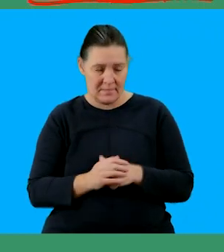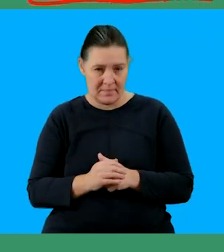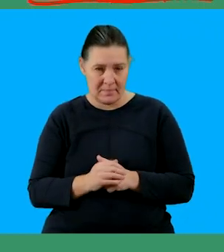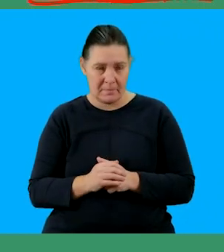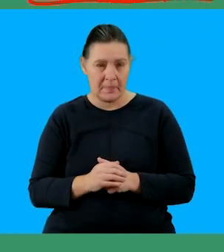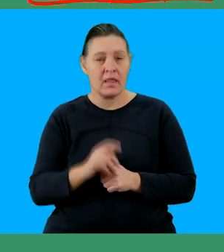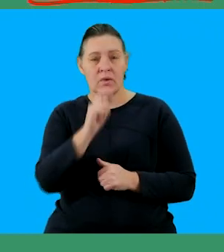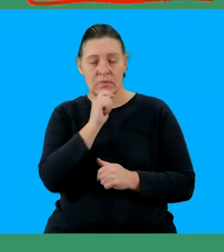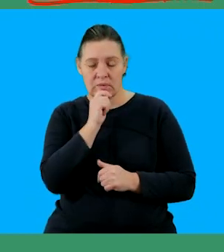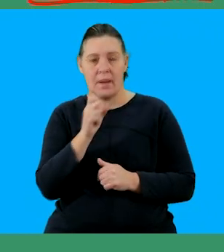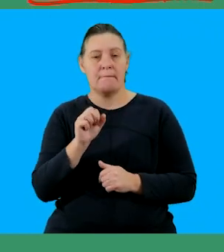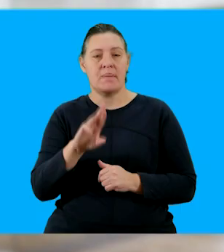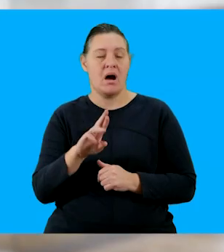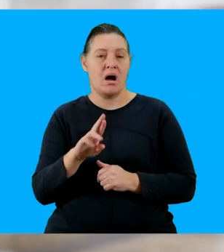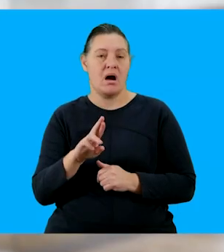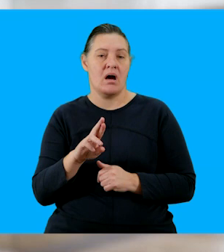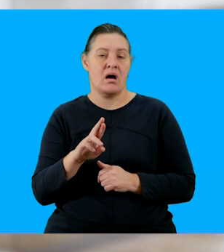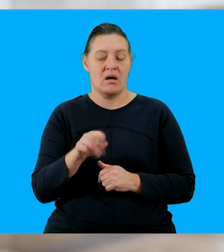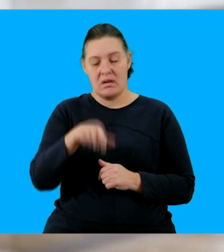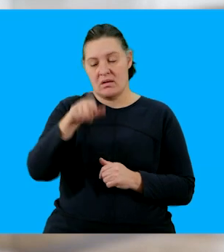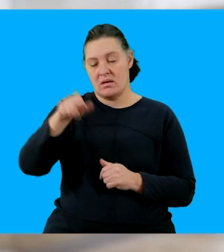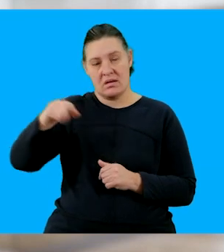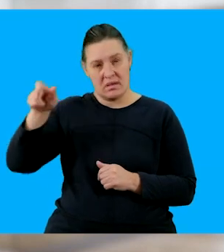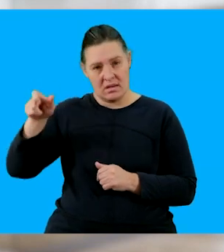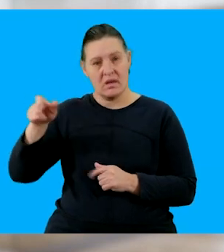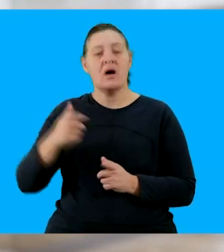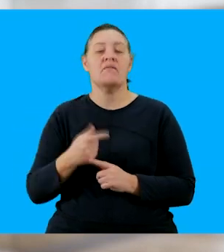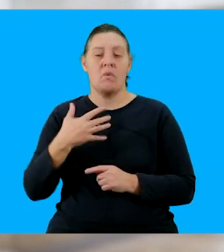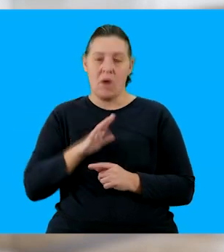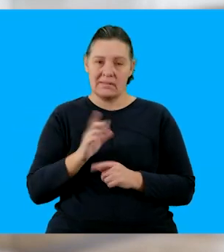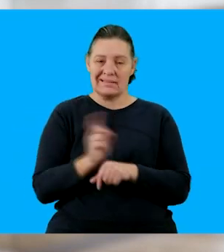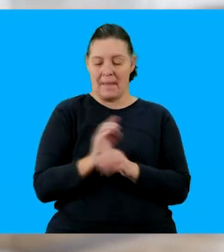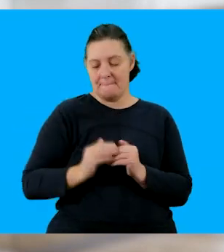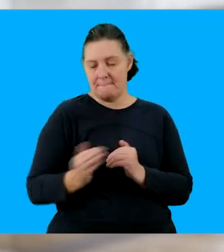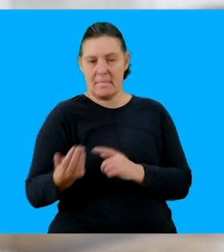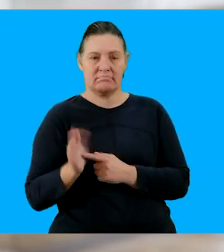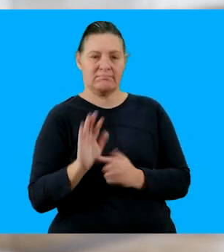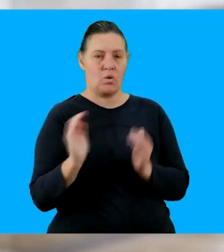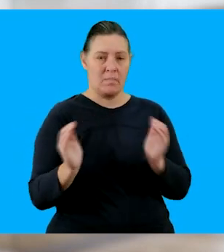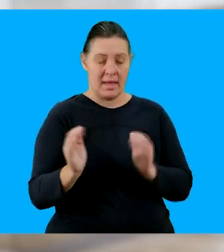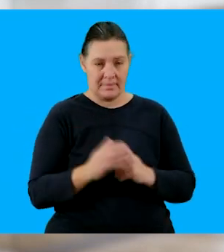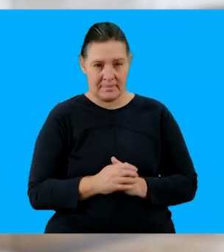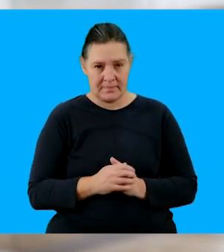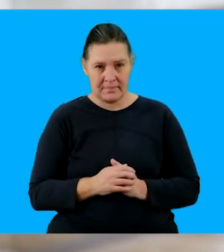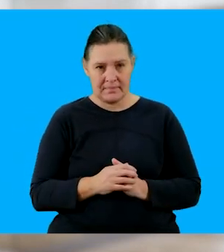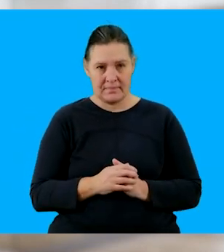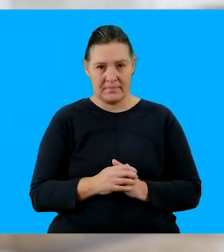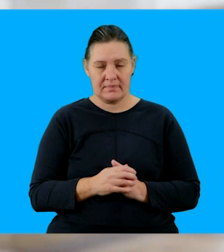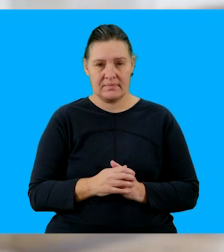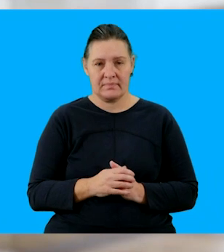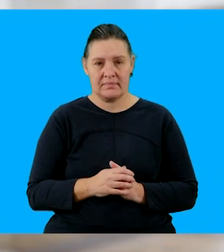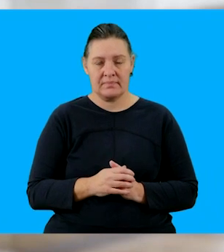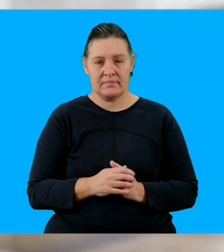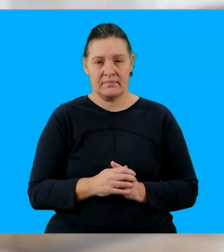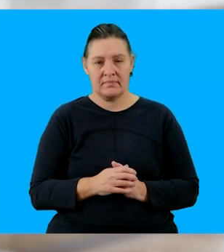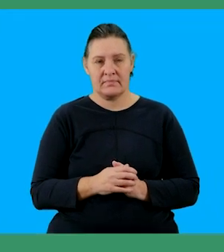time. So obviously we use bar graphs if we want to compare information over a period of time. Then